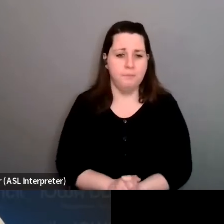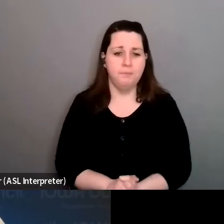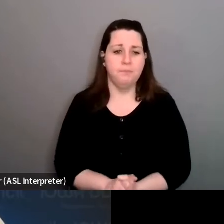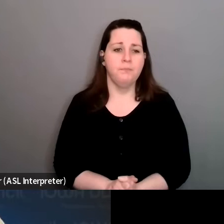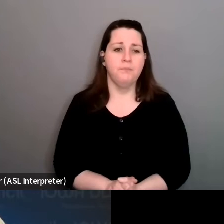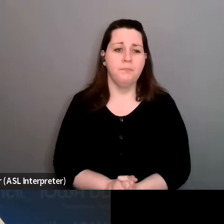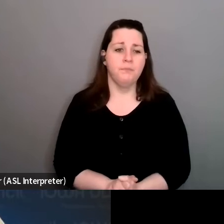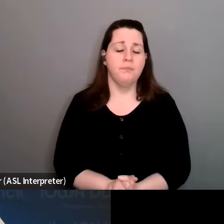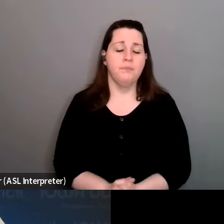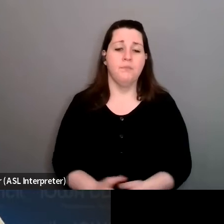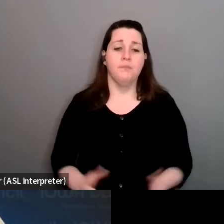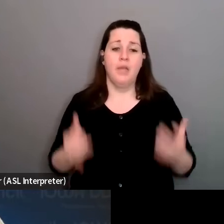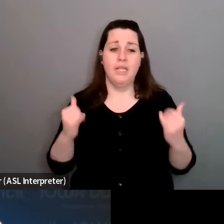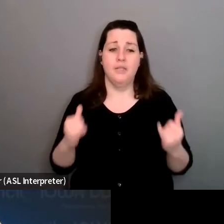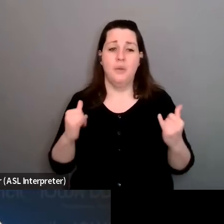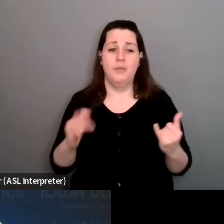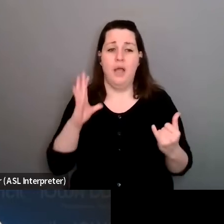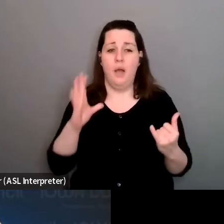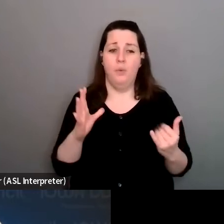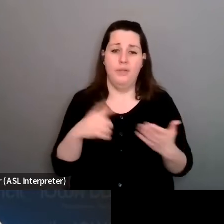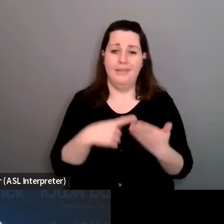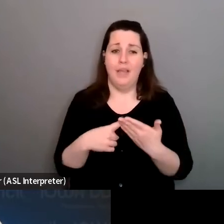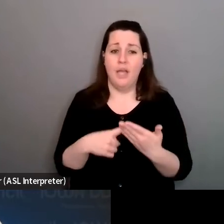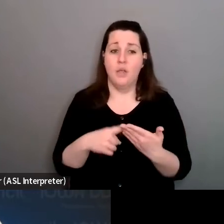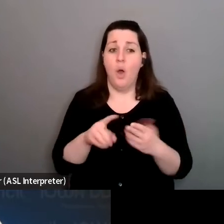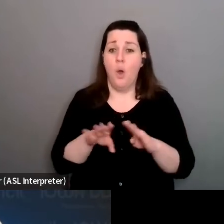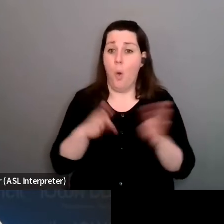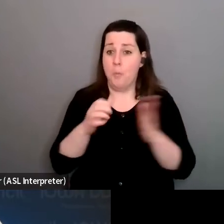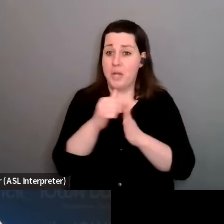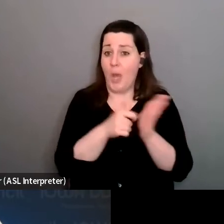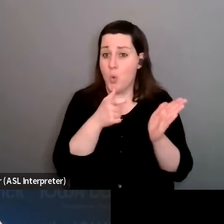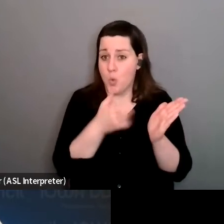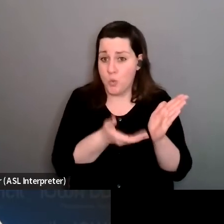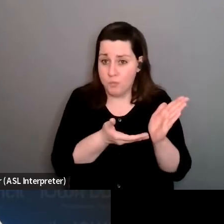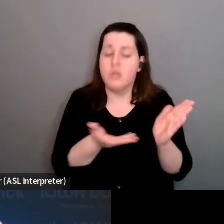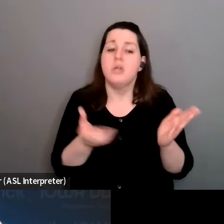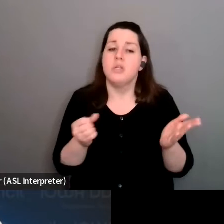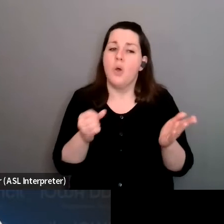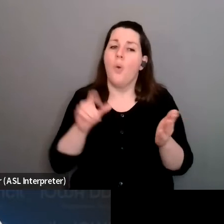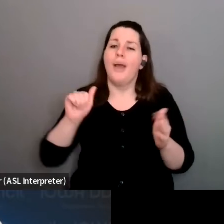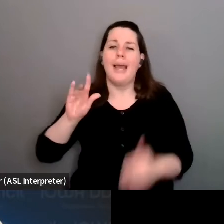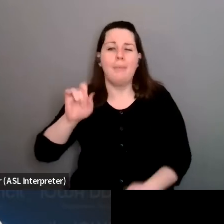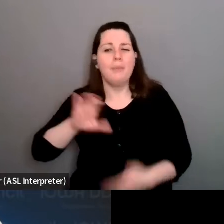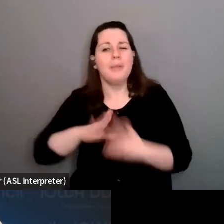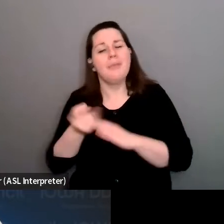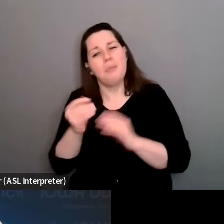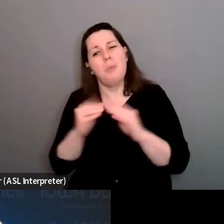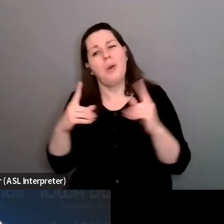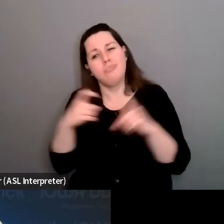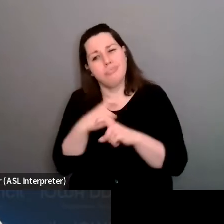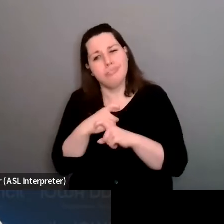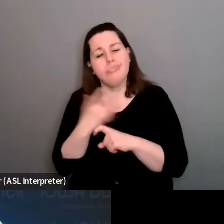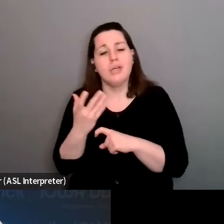So I want to talk a little bit about who can open an account. This is where ABLE gets a little more complex than maybe a